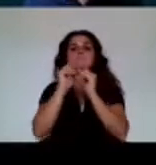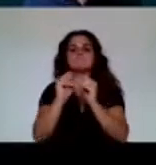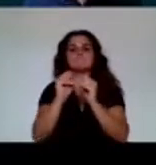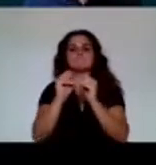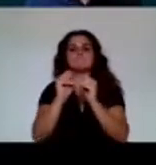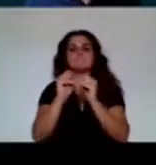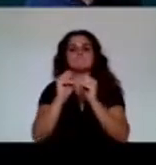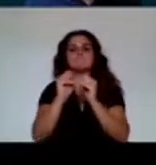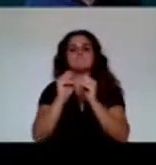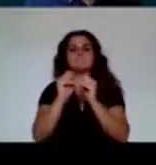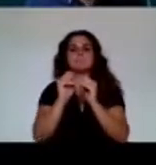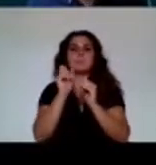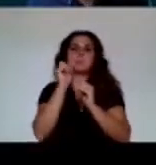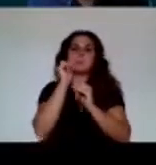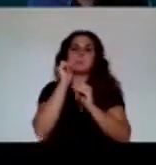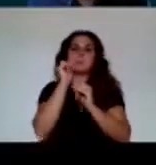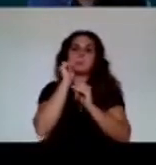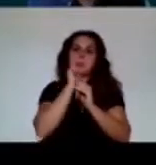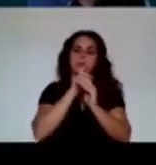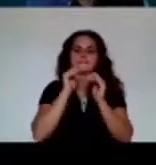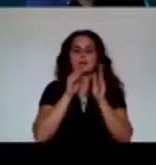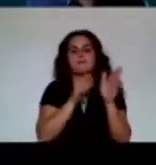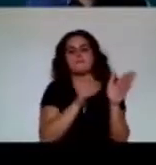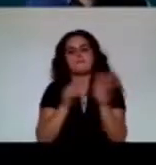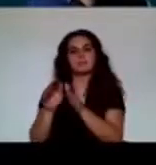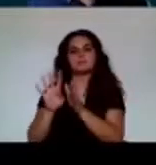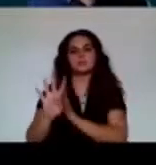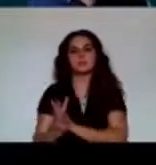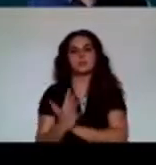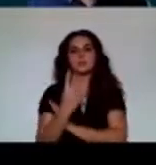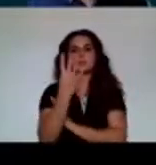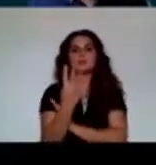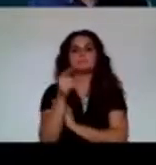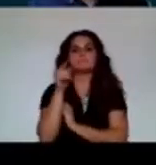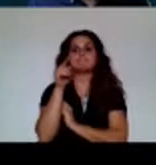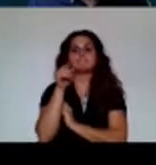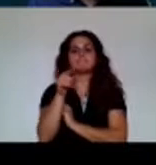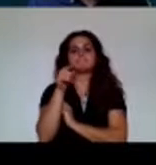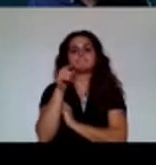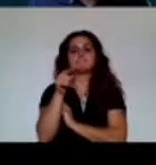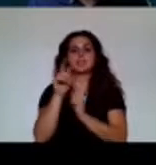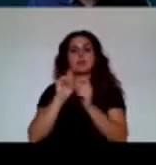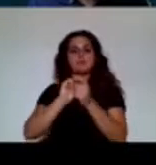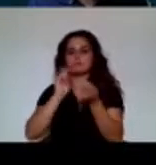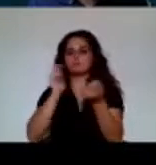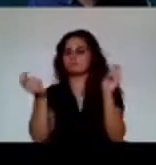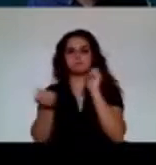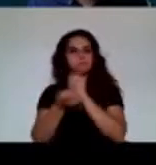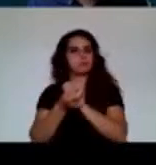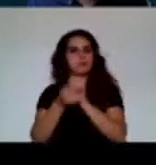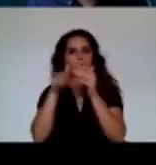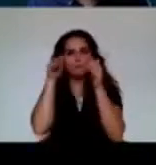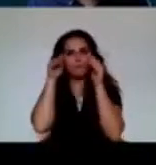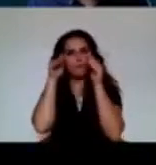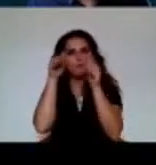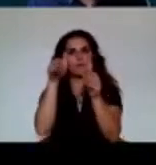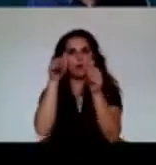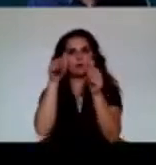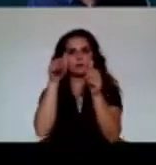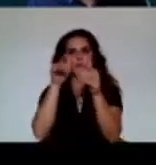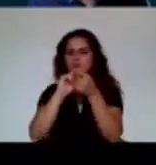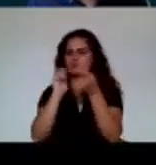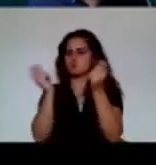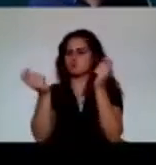on, they might move to stage 4. So here we have a shift in their focus. They change